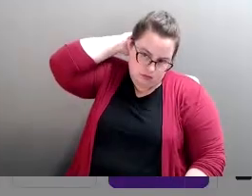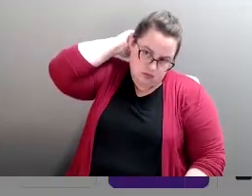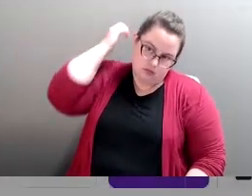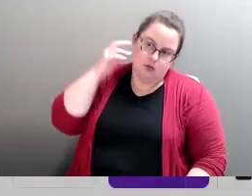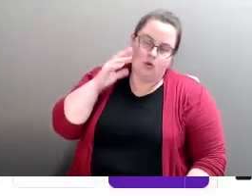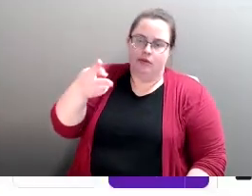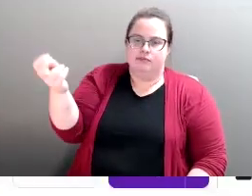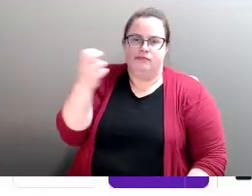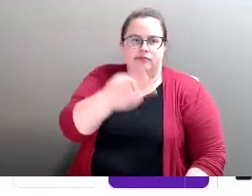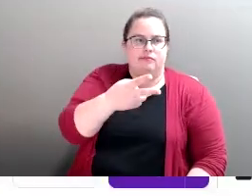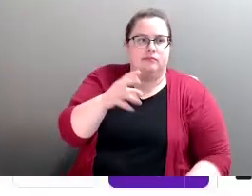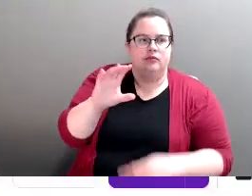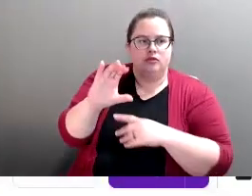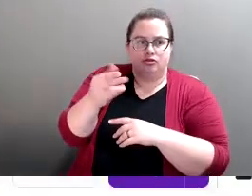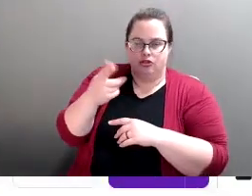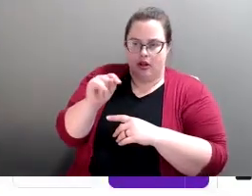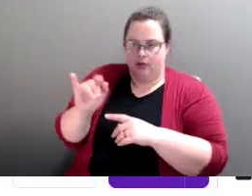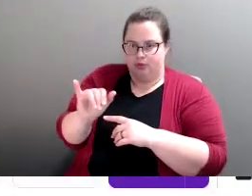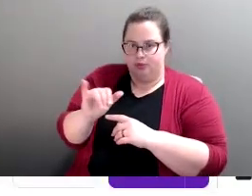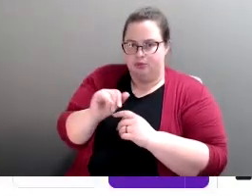the chat so you have it there as well.